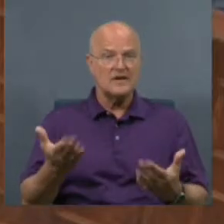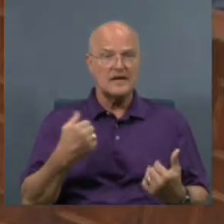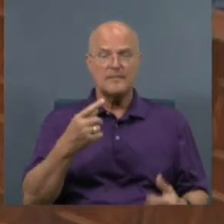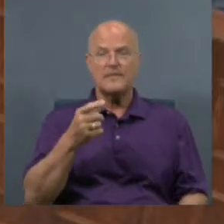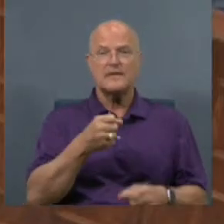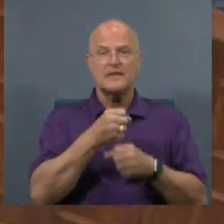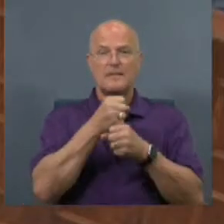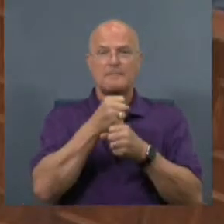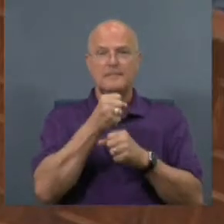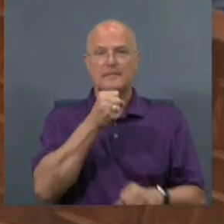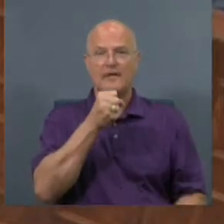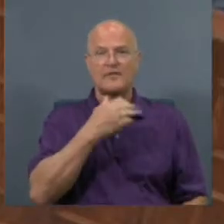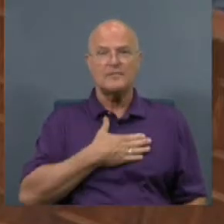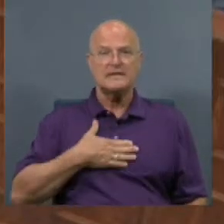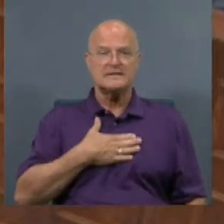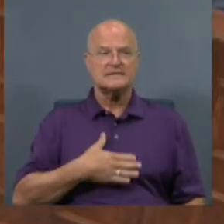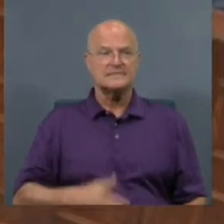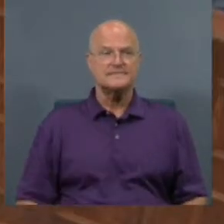podium.